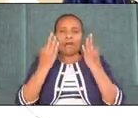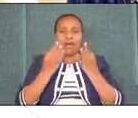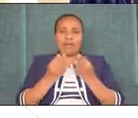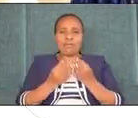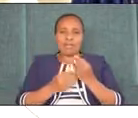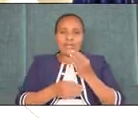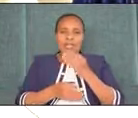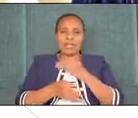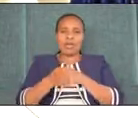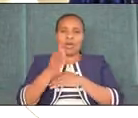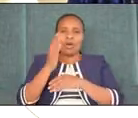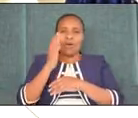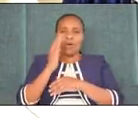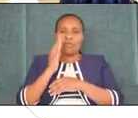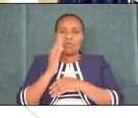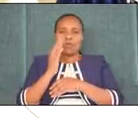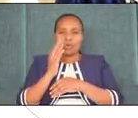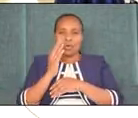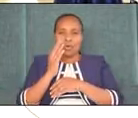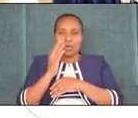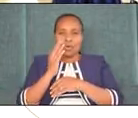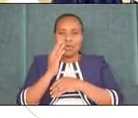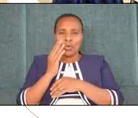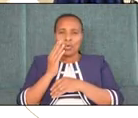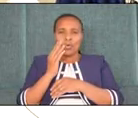the family of